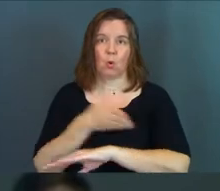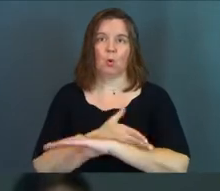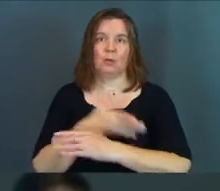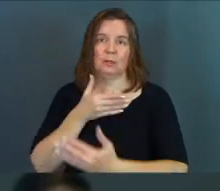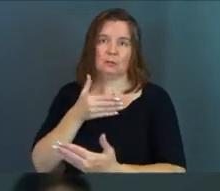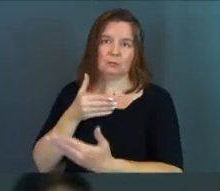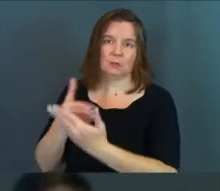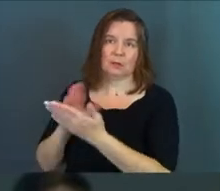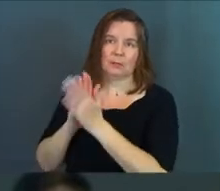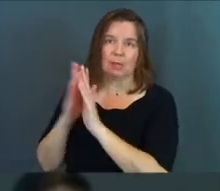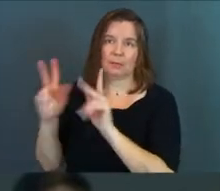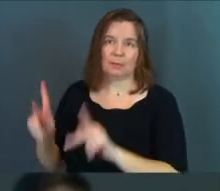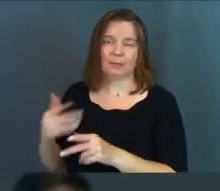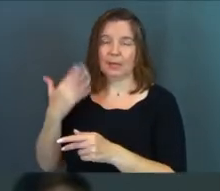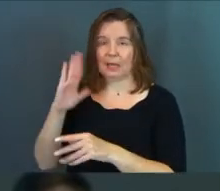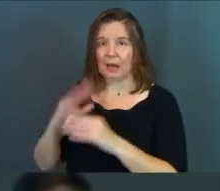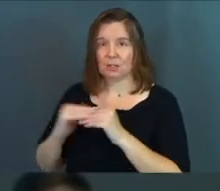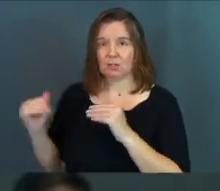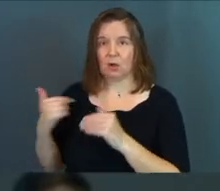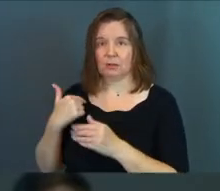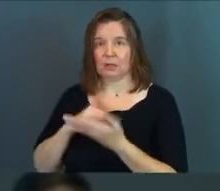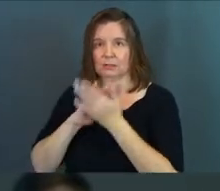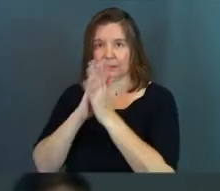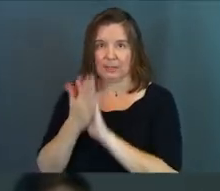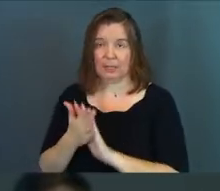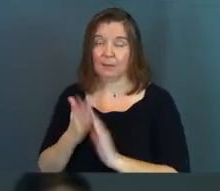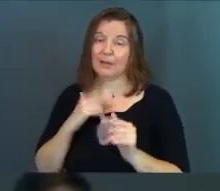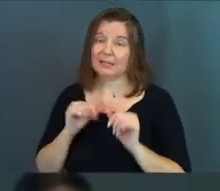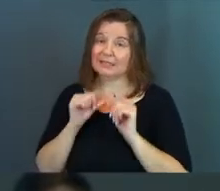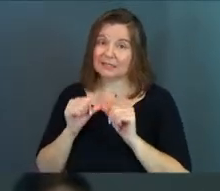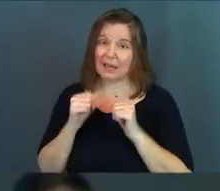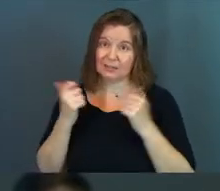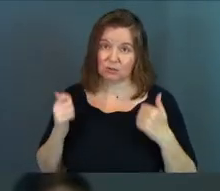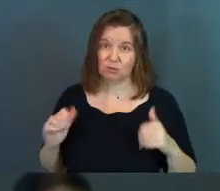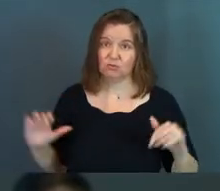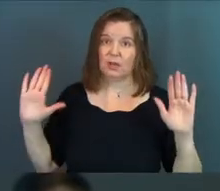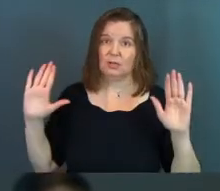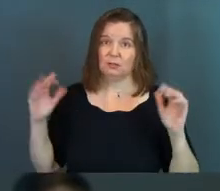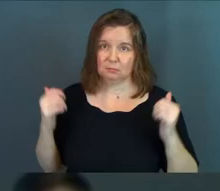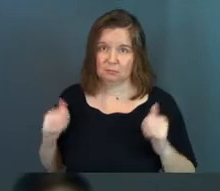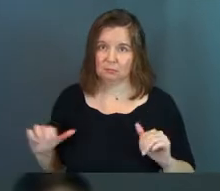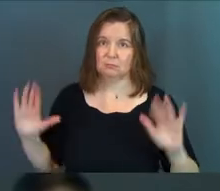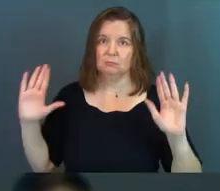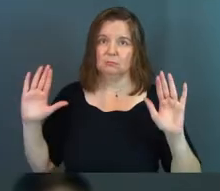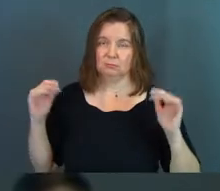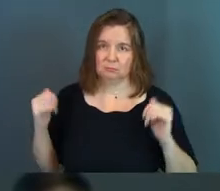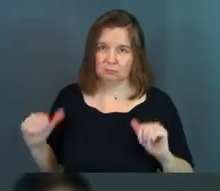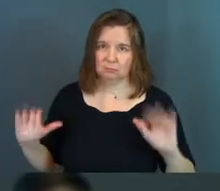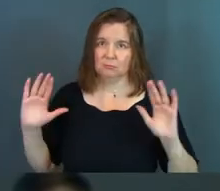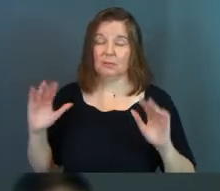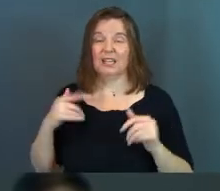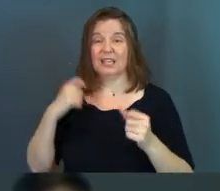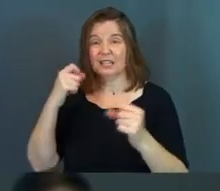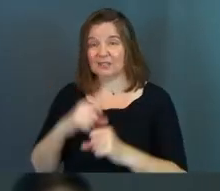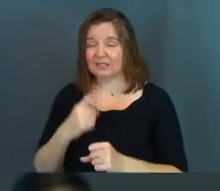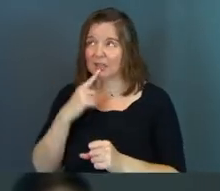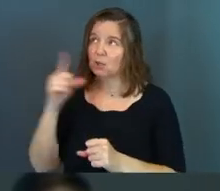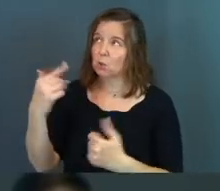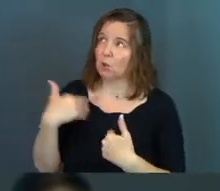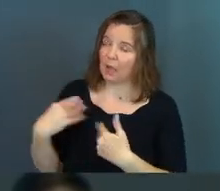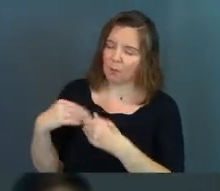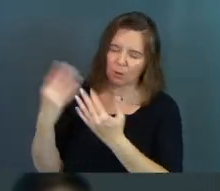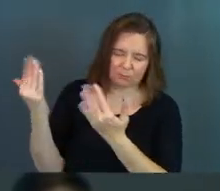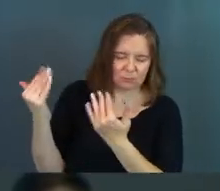get closer to becoming the people that God has called us to be. But it's a constant surrender. It's fighting to say, God, you've got